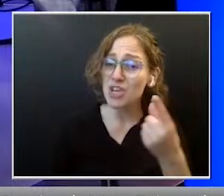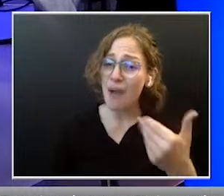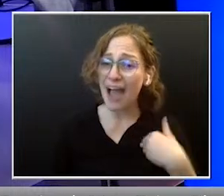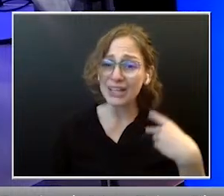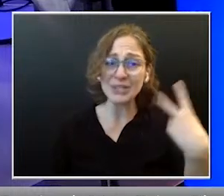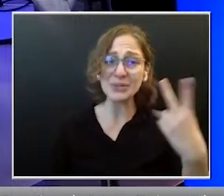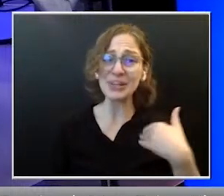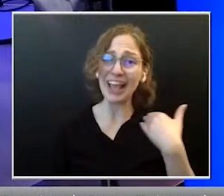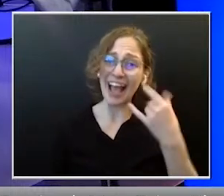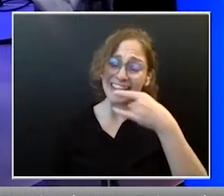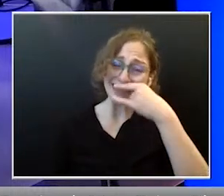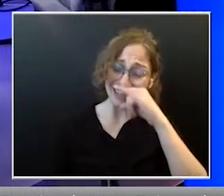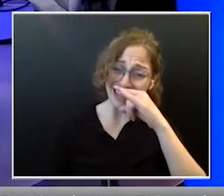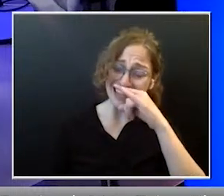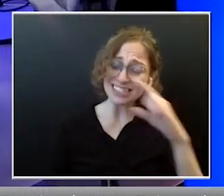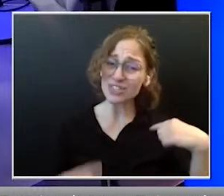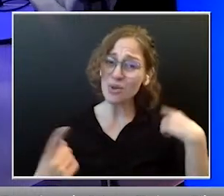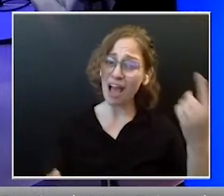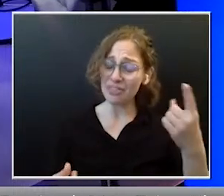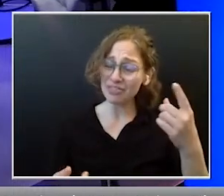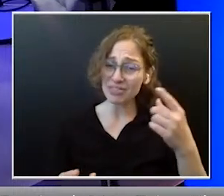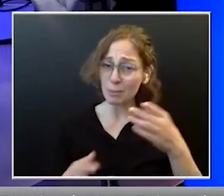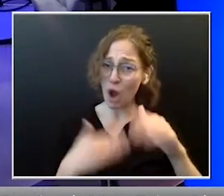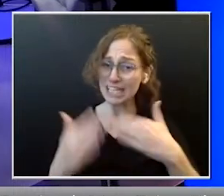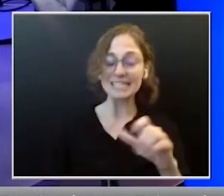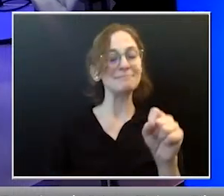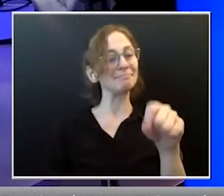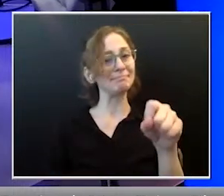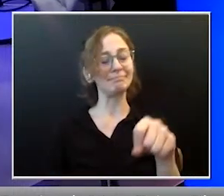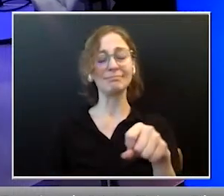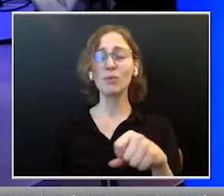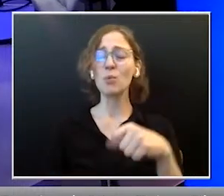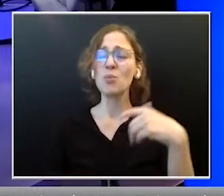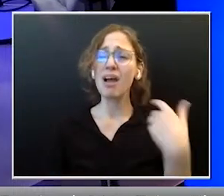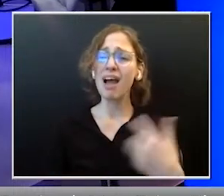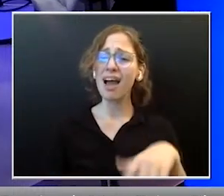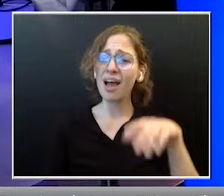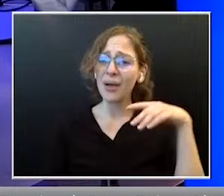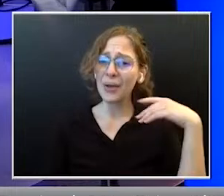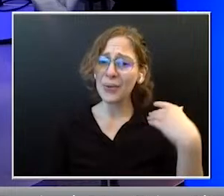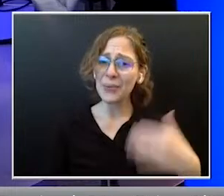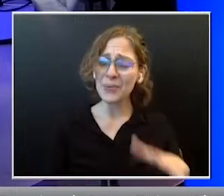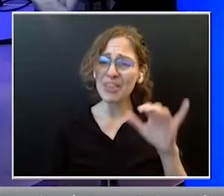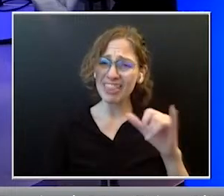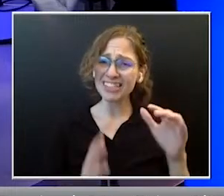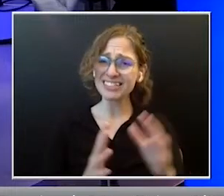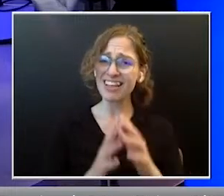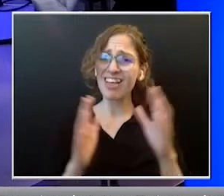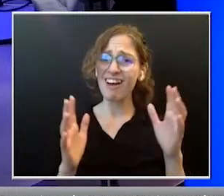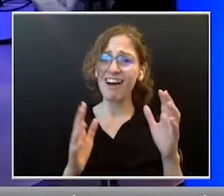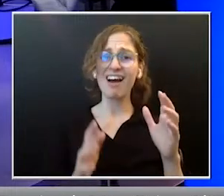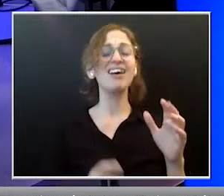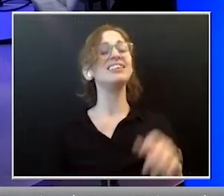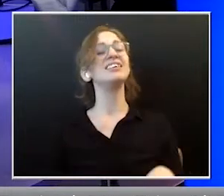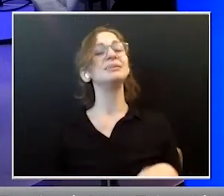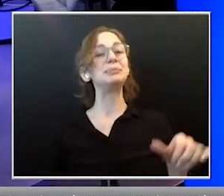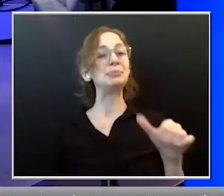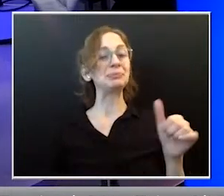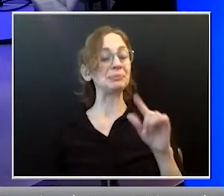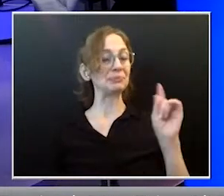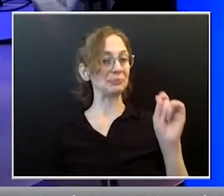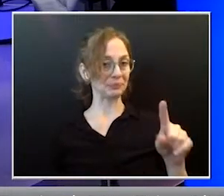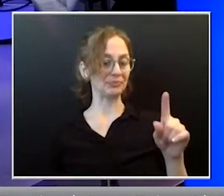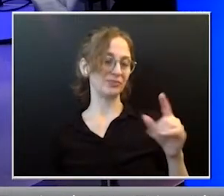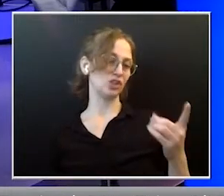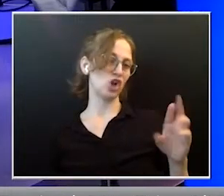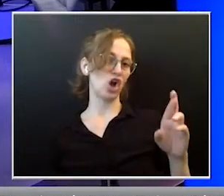Yes. Holy smokes. Yes. That's a lot. Difficult. That's a lot. Yeah. Teresa has a question for Dr. Jewell. Teresa wants